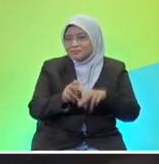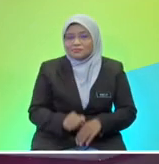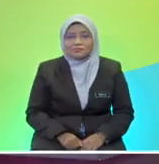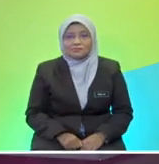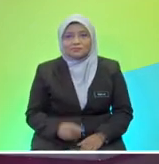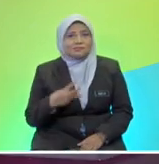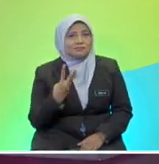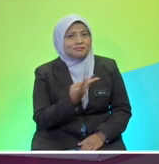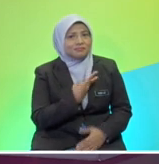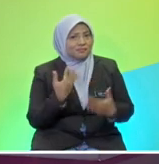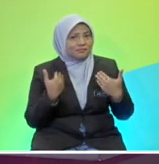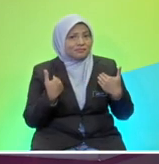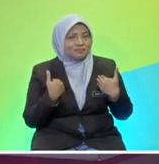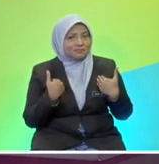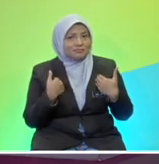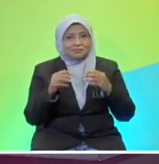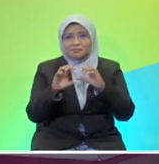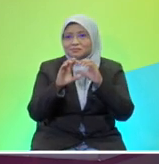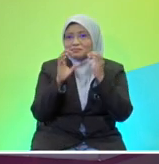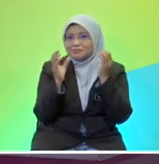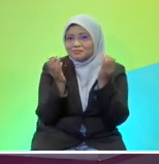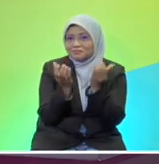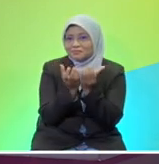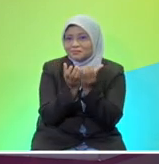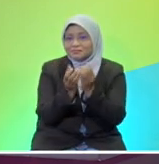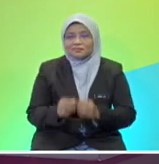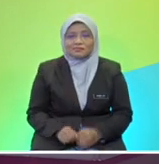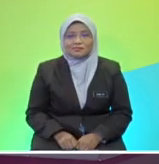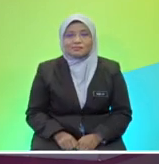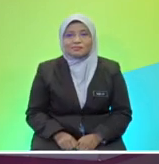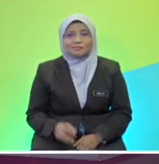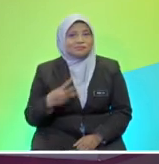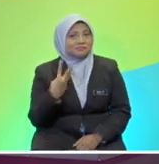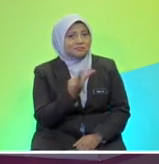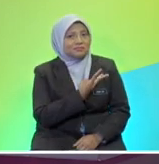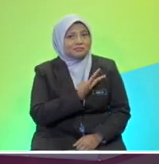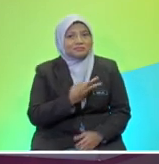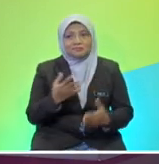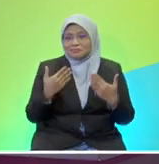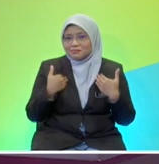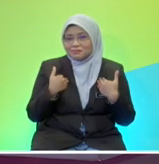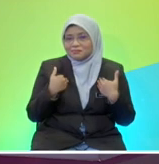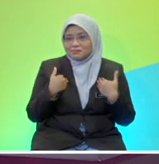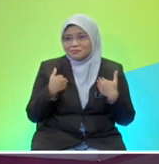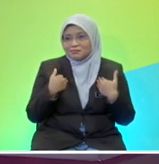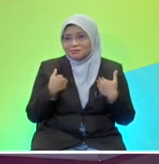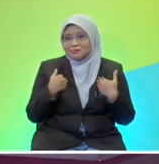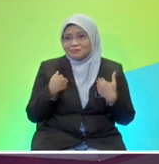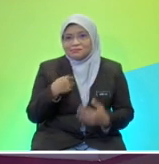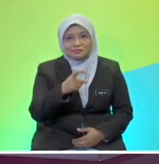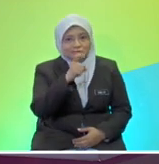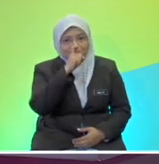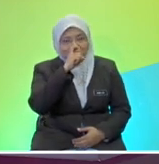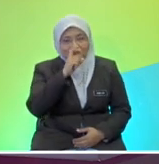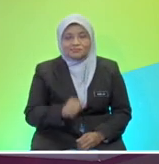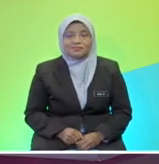have ball. Mm-hmm. We have dolls. Okay, we have